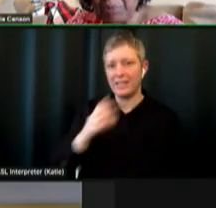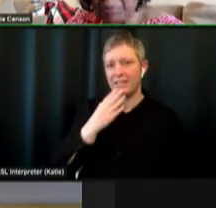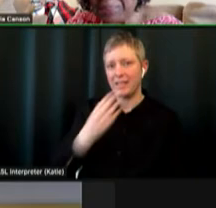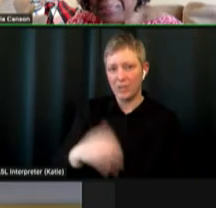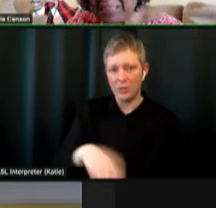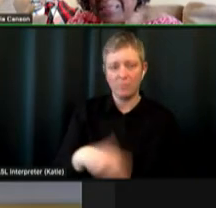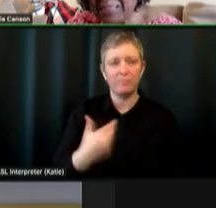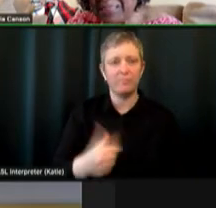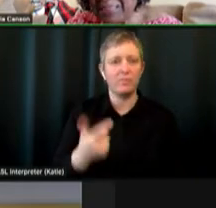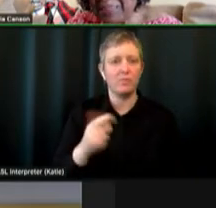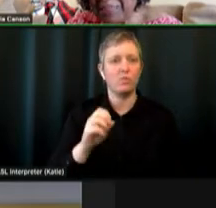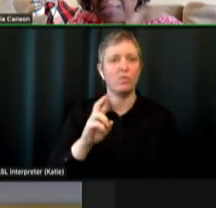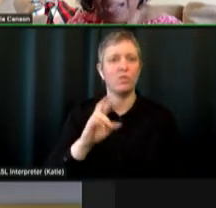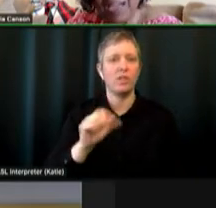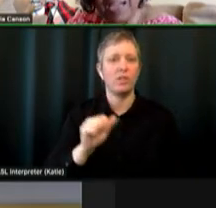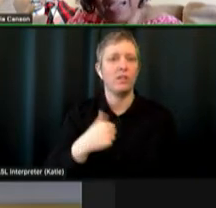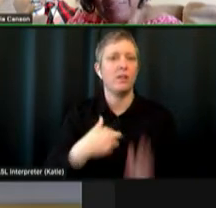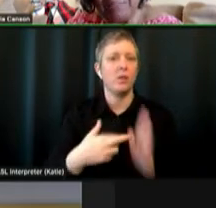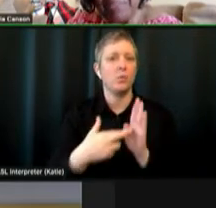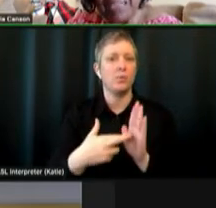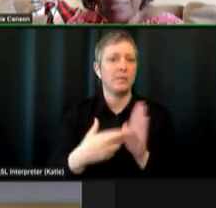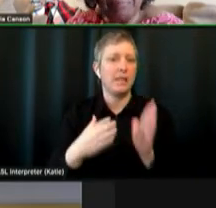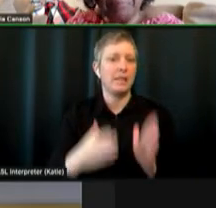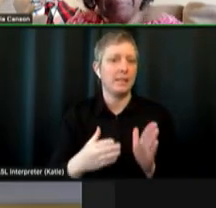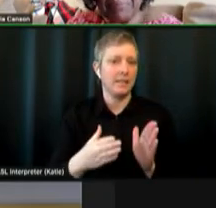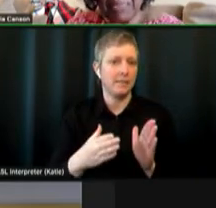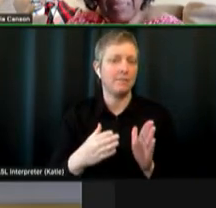a representative of